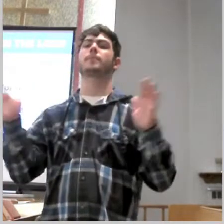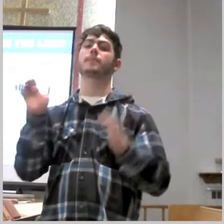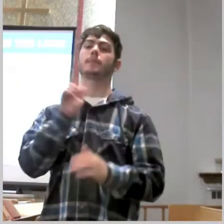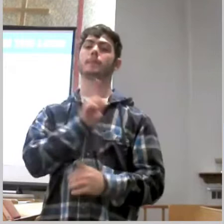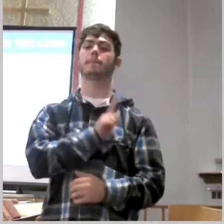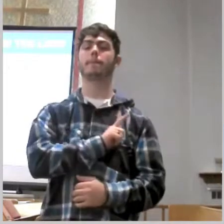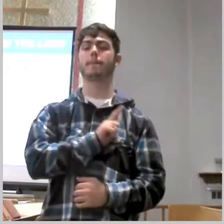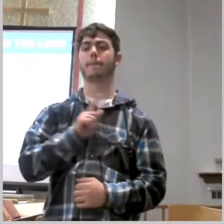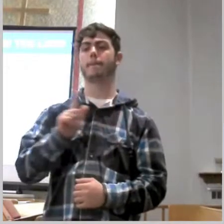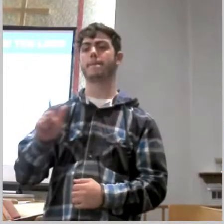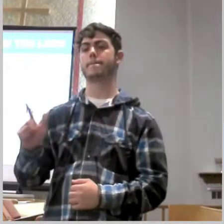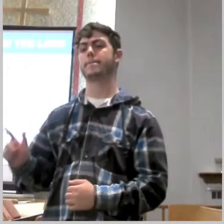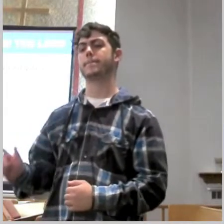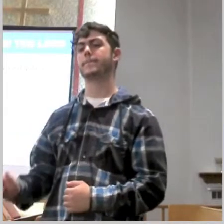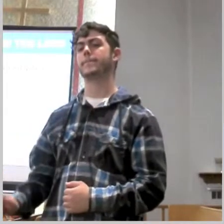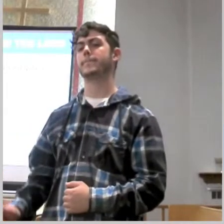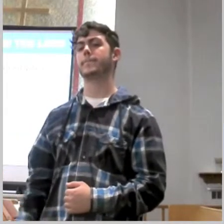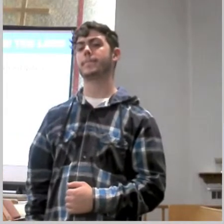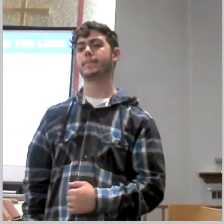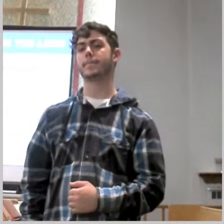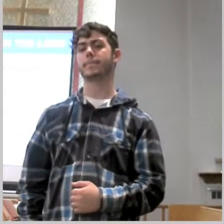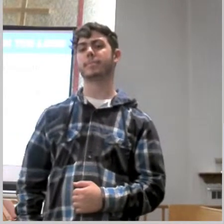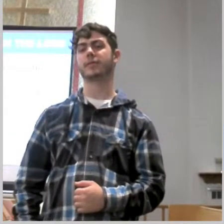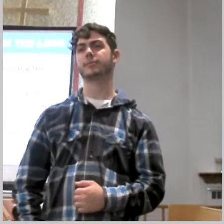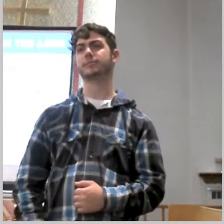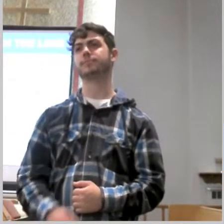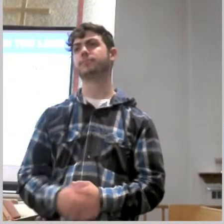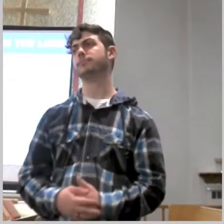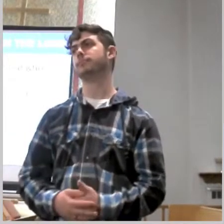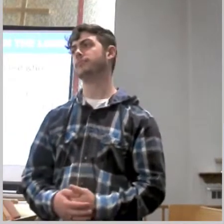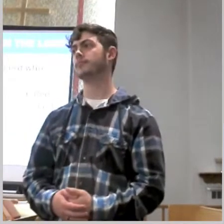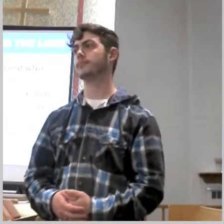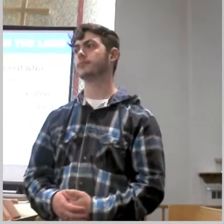Lord. Blessed be the